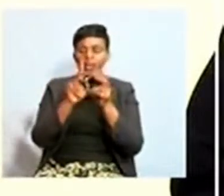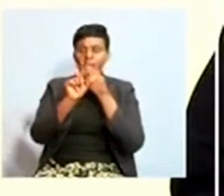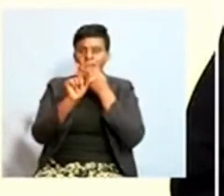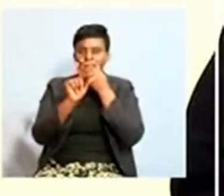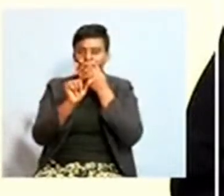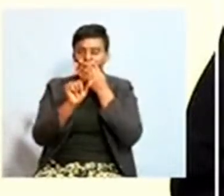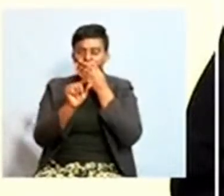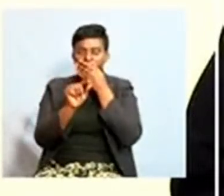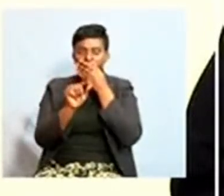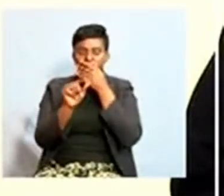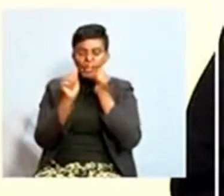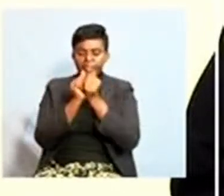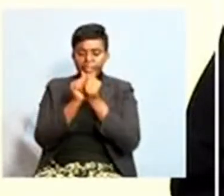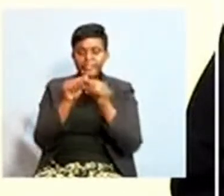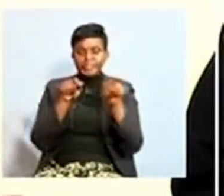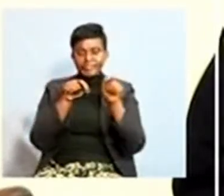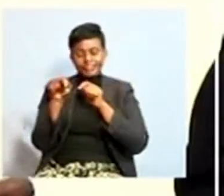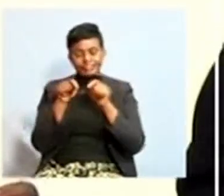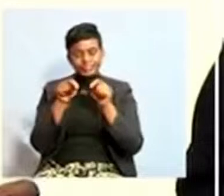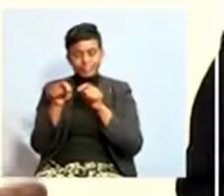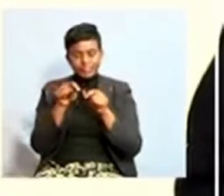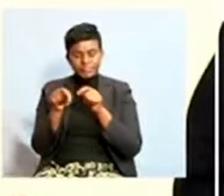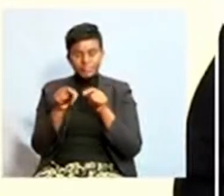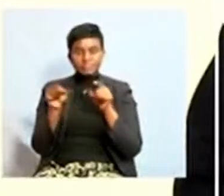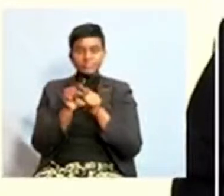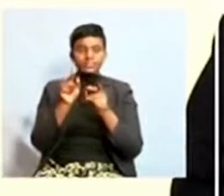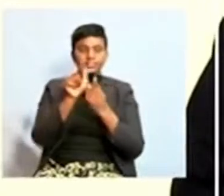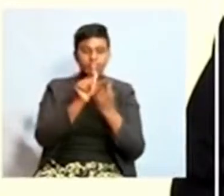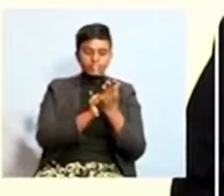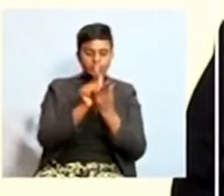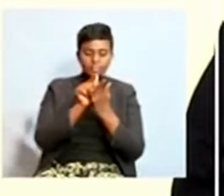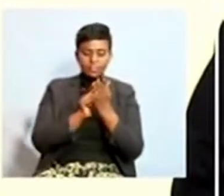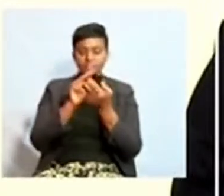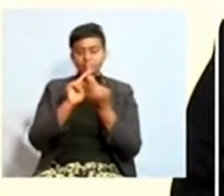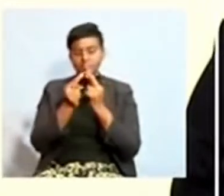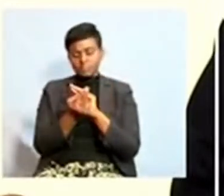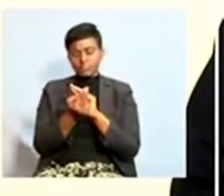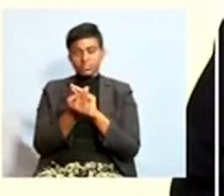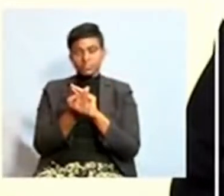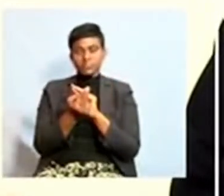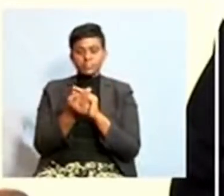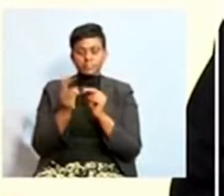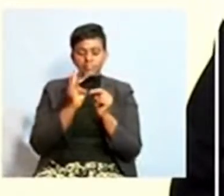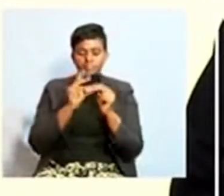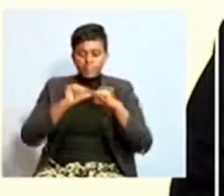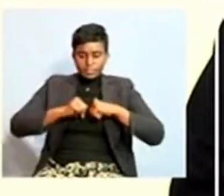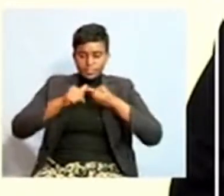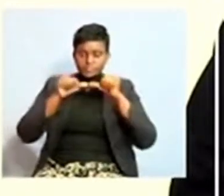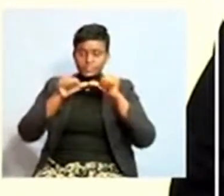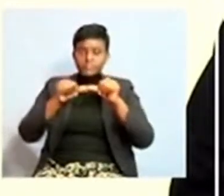of regulatory and legislative reform. So we still maintain